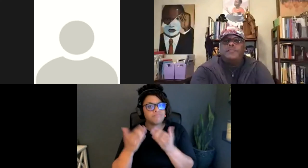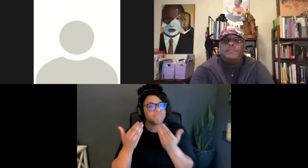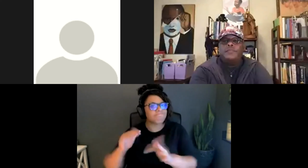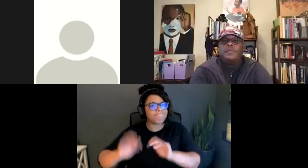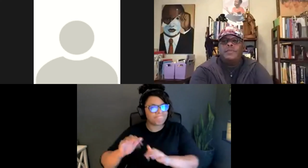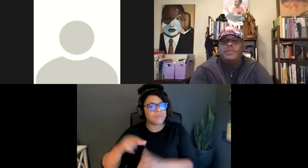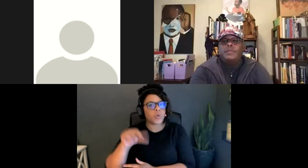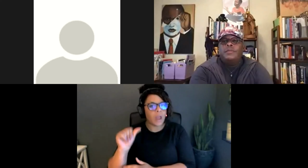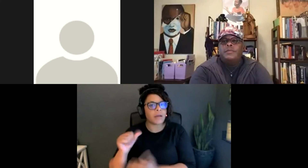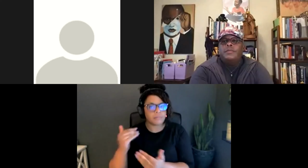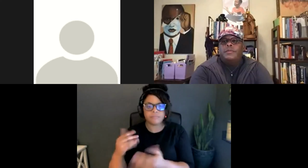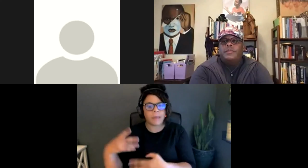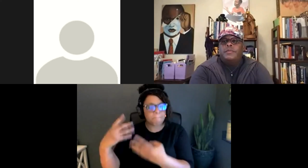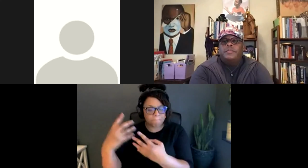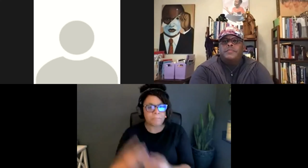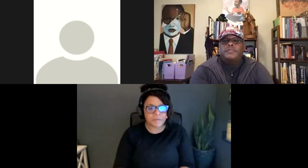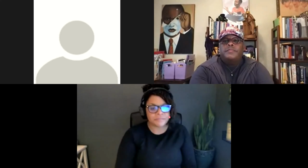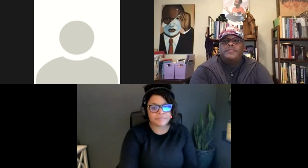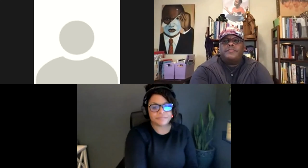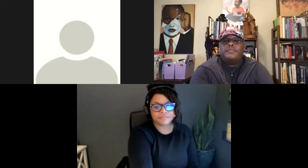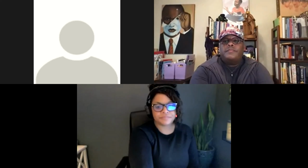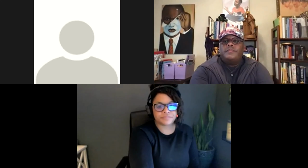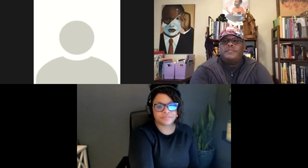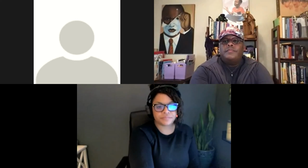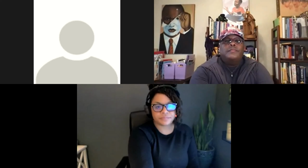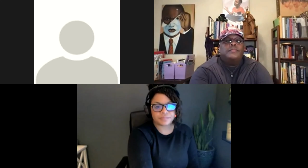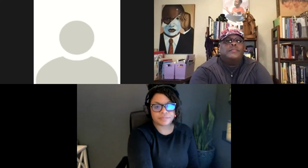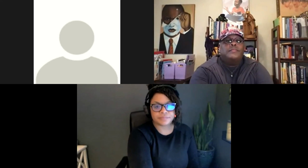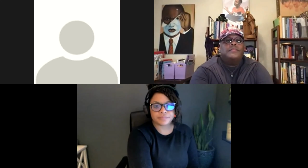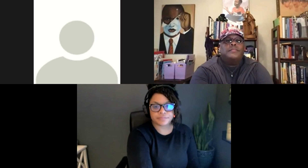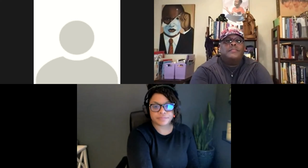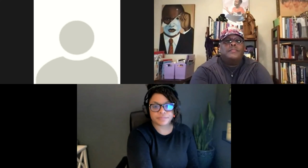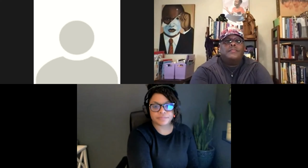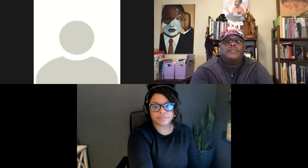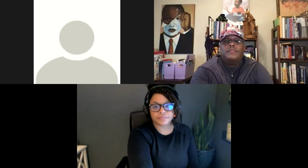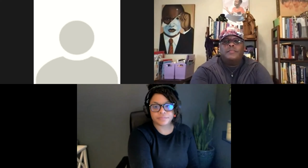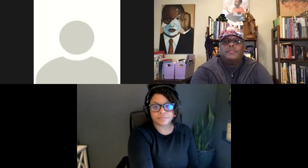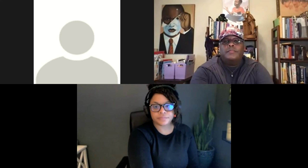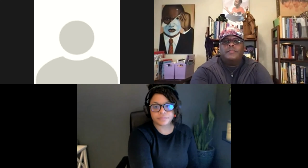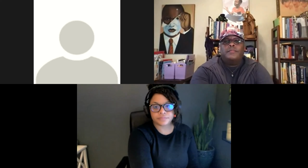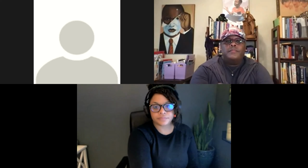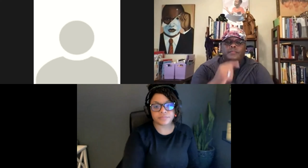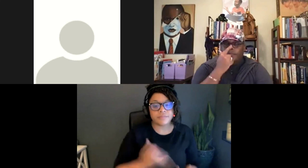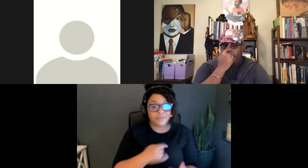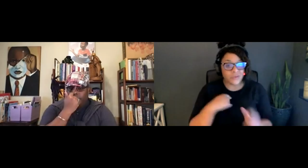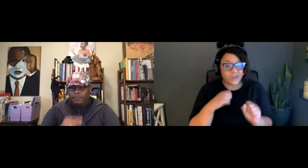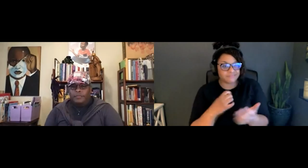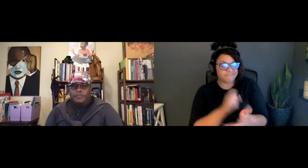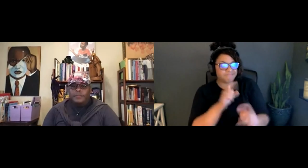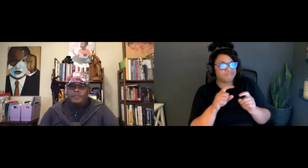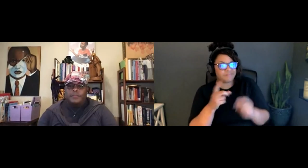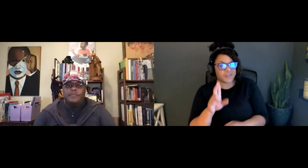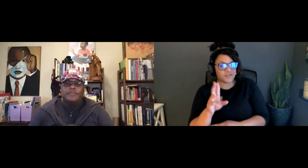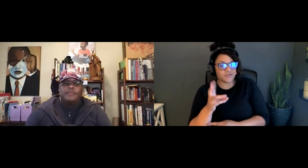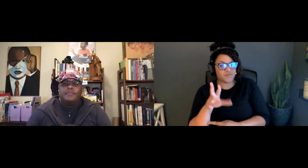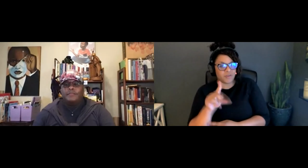function, team, so that we can have this conversation now with Dr. Wright. Beatrice, I turn